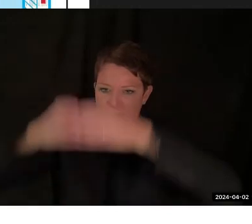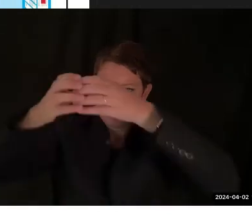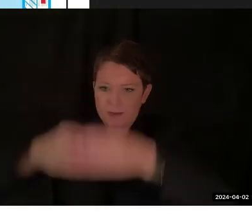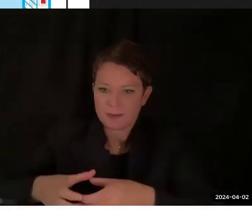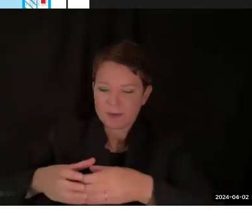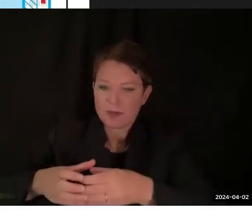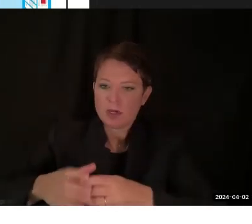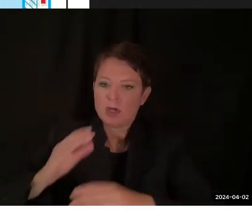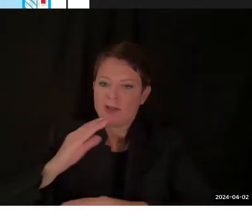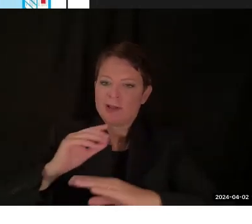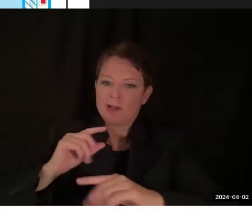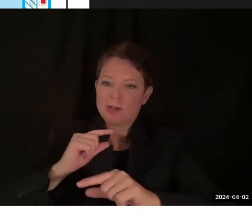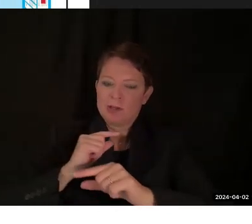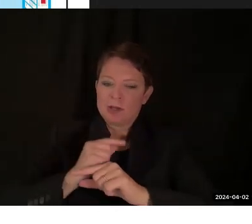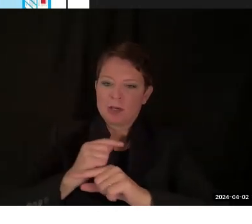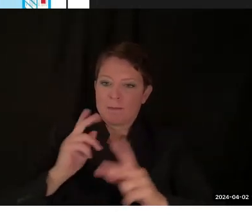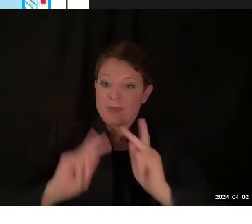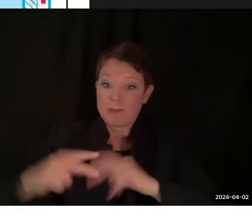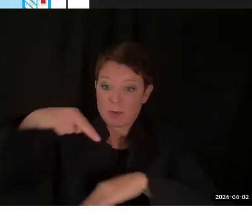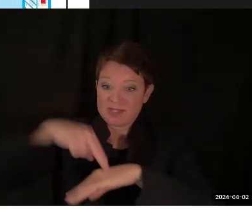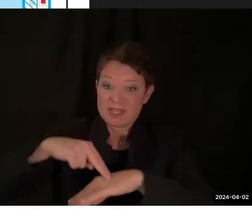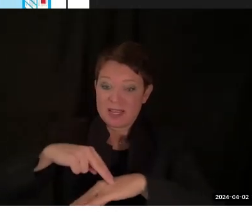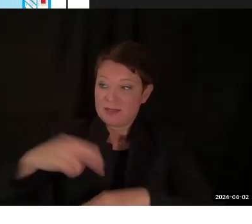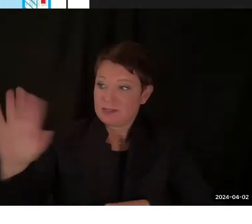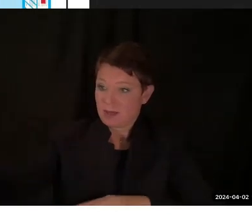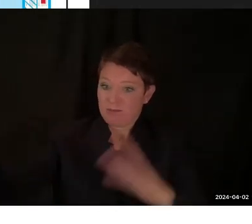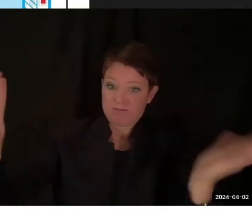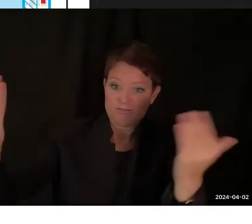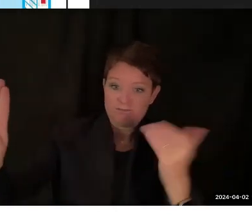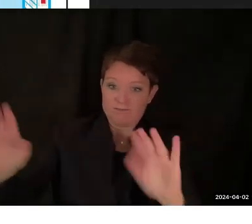crossing guards are going to be directing traffic, or